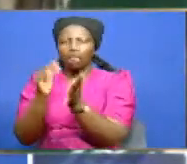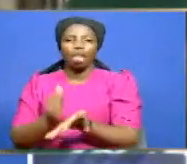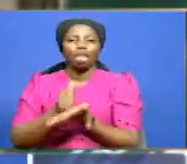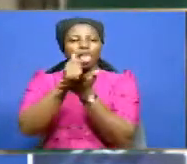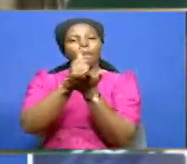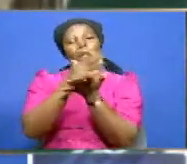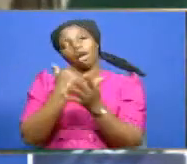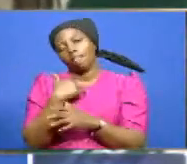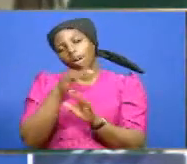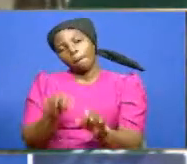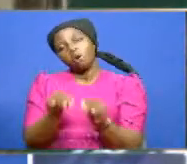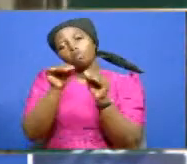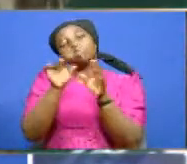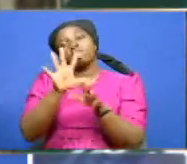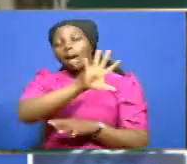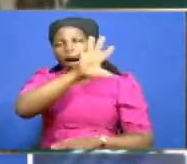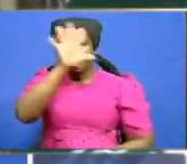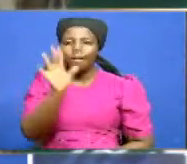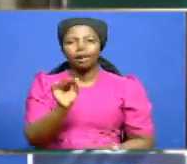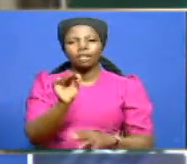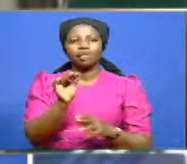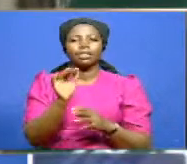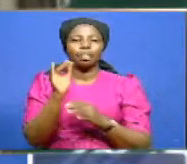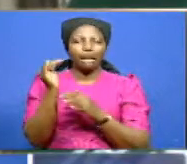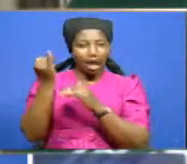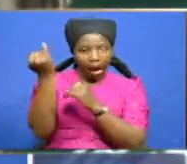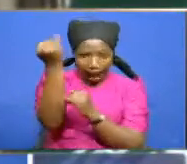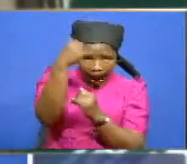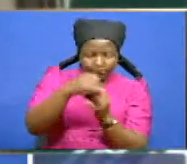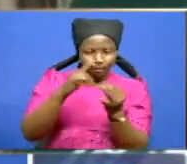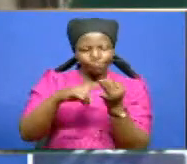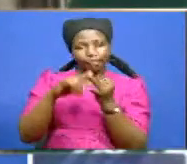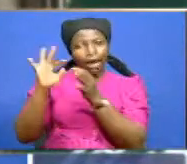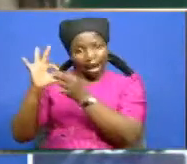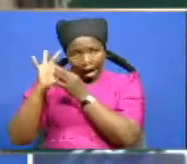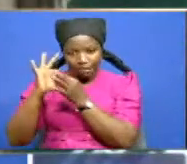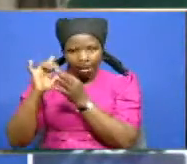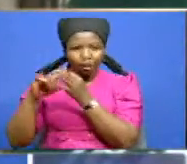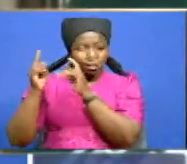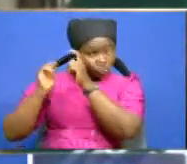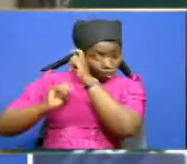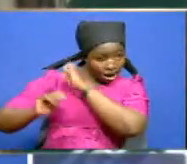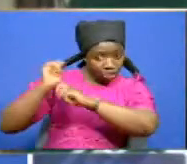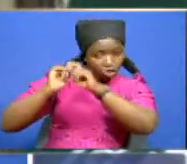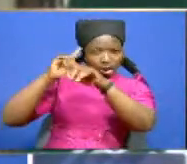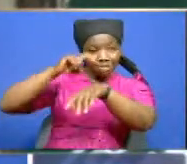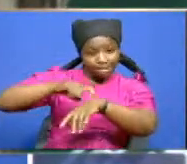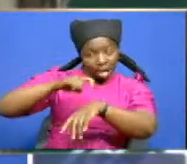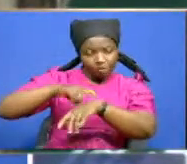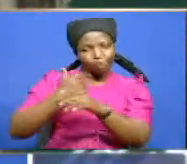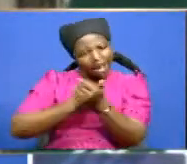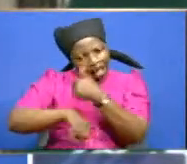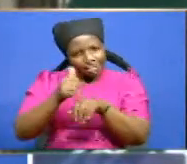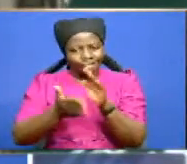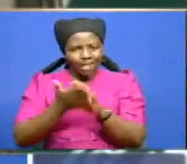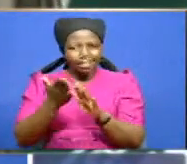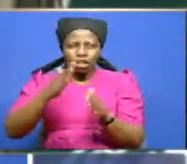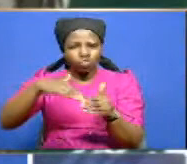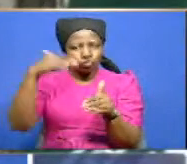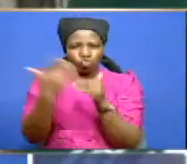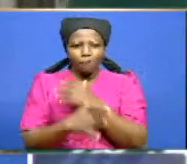promotion of African arts, culture, and heritage while fast-tracking and silencing